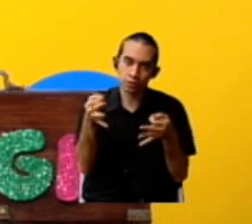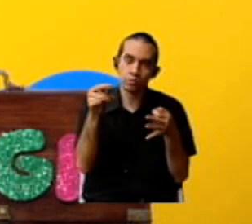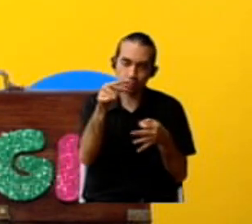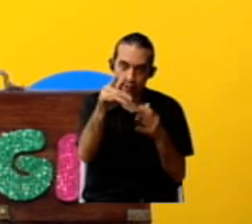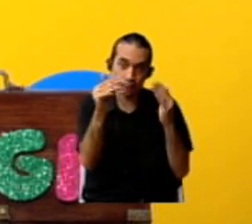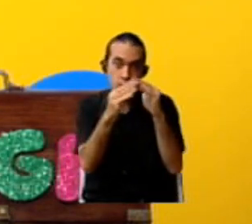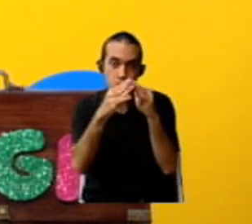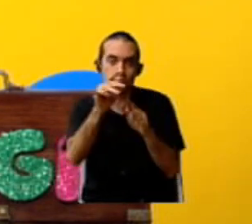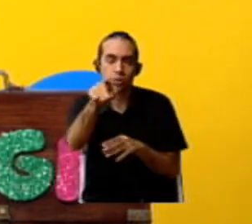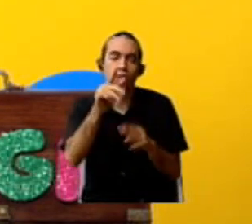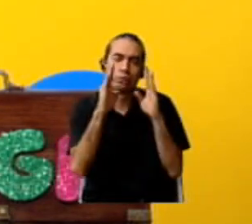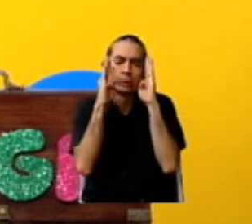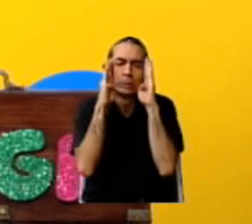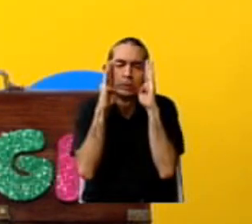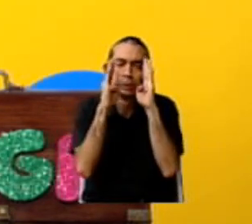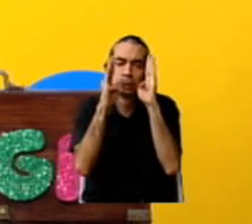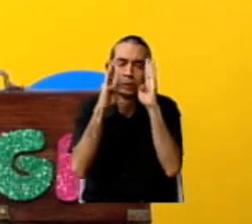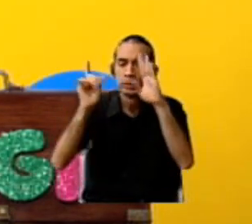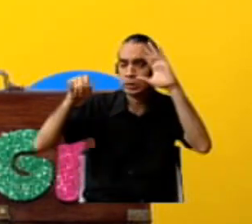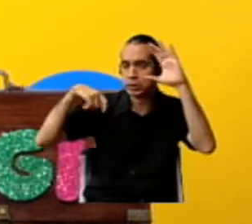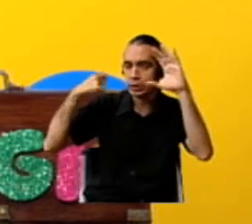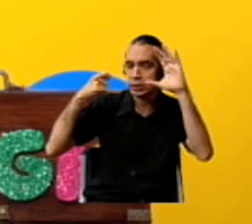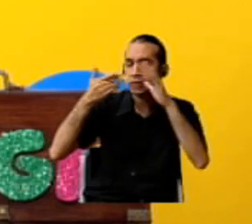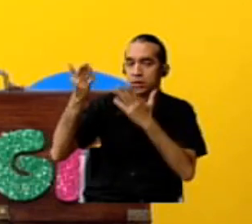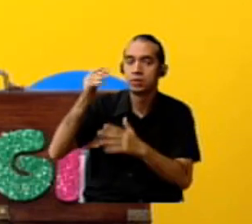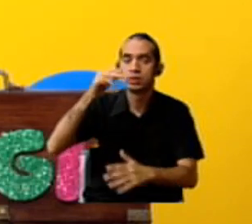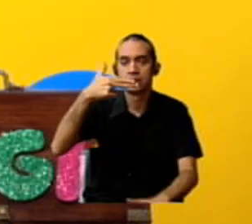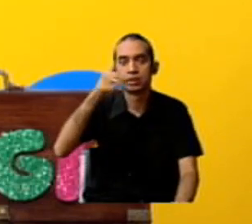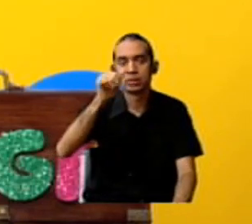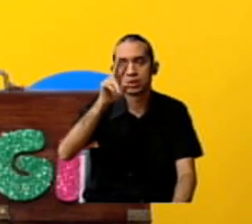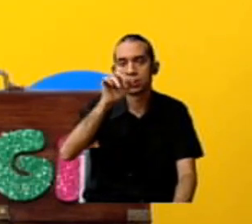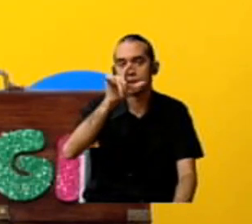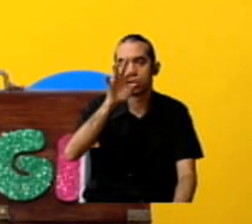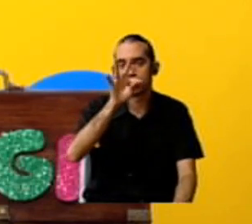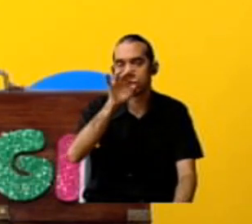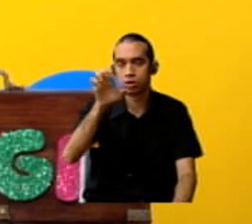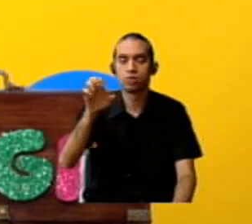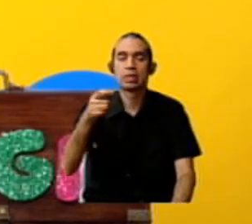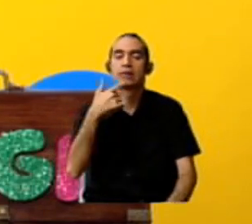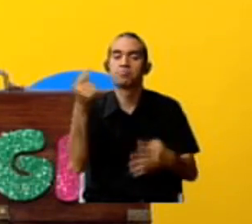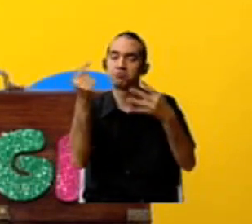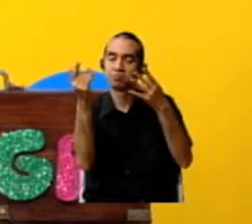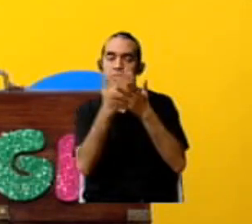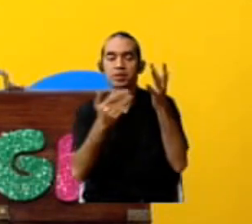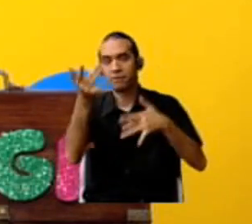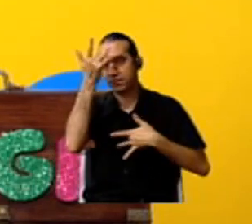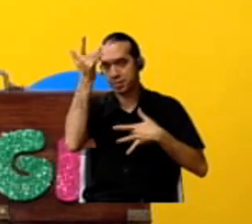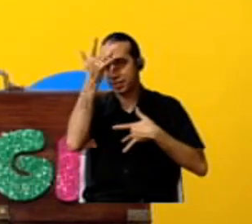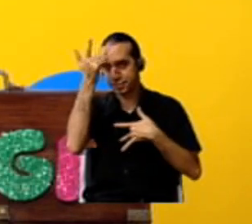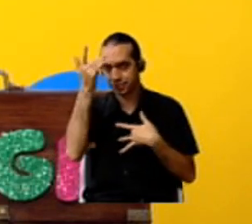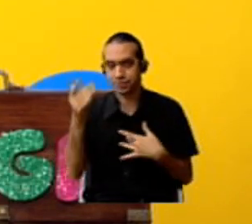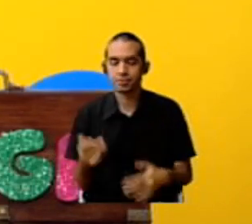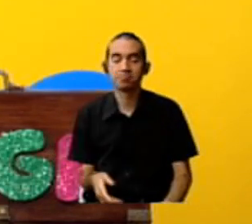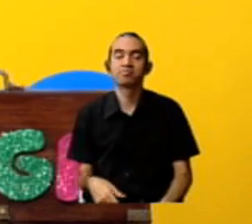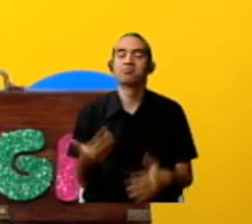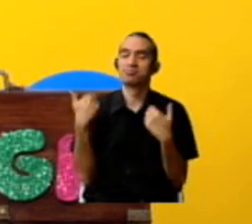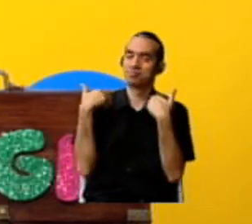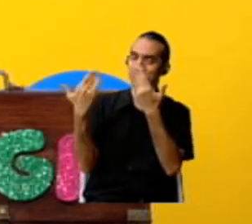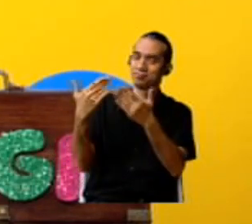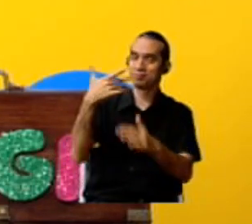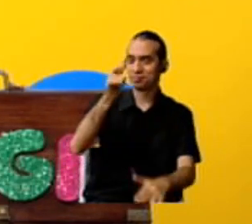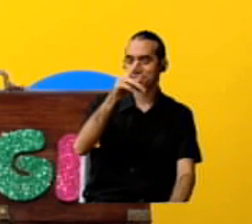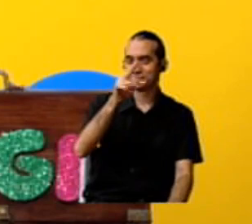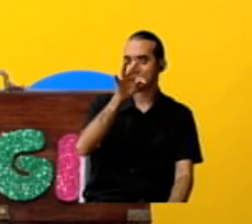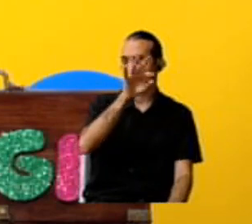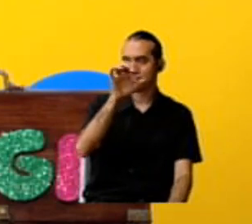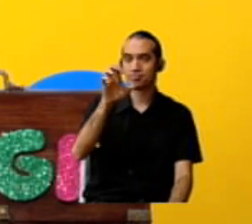home, pay careful attention to Charlotte. She's going to mention some diseases. So here we go with Charlotte's